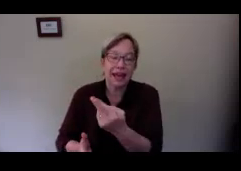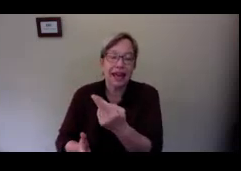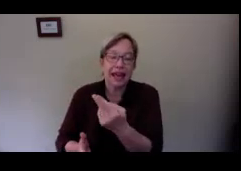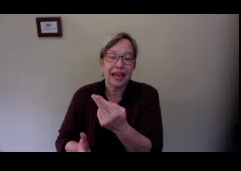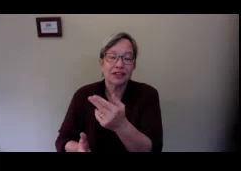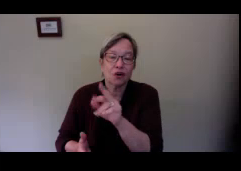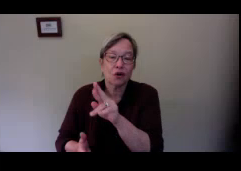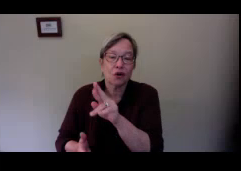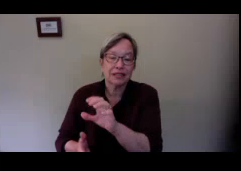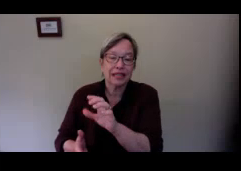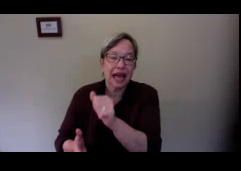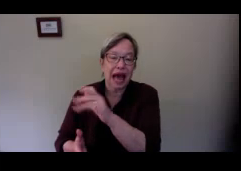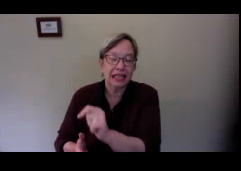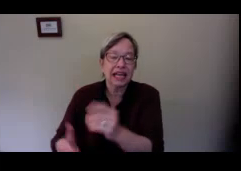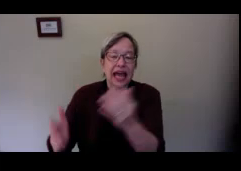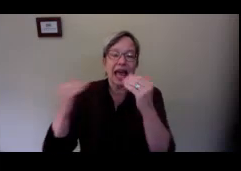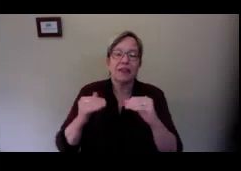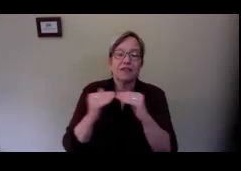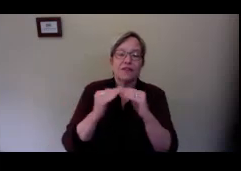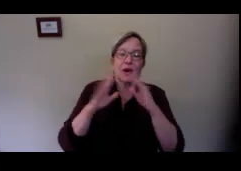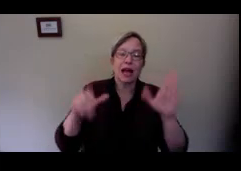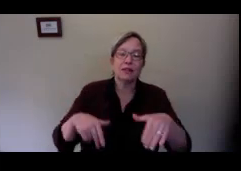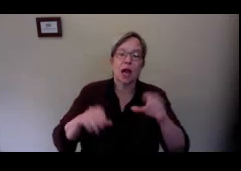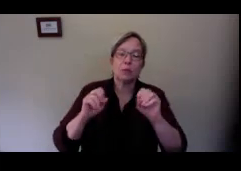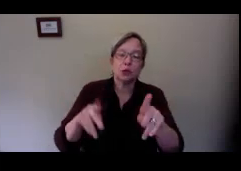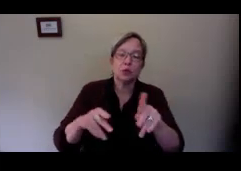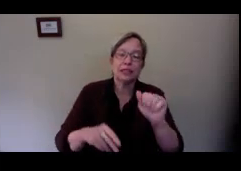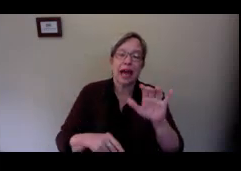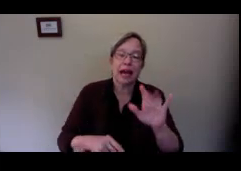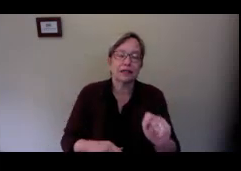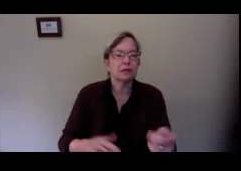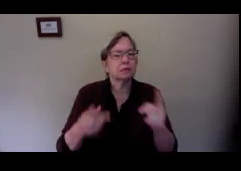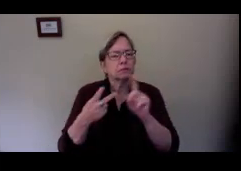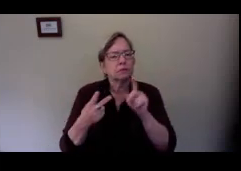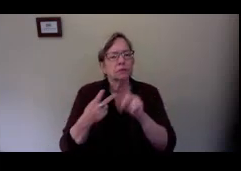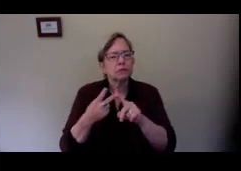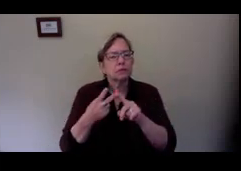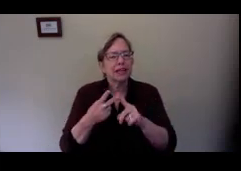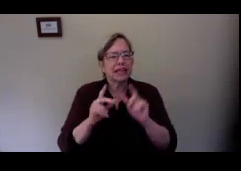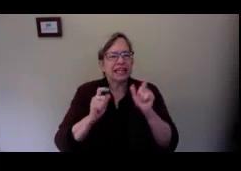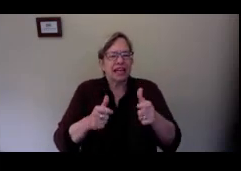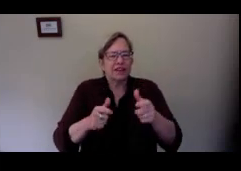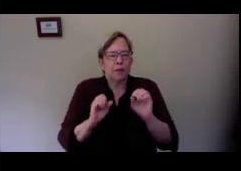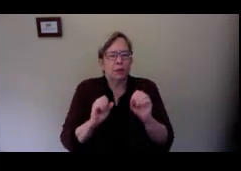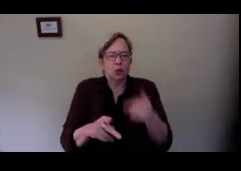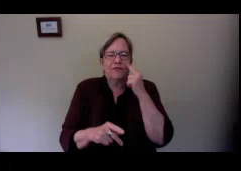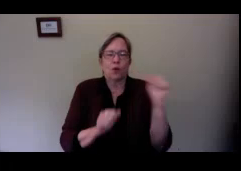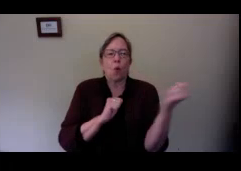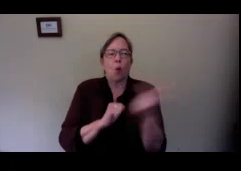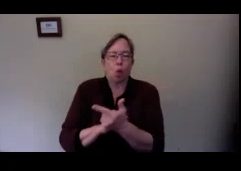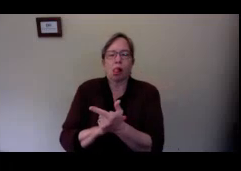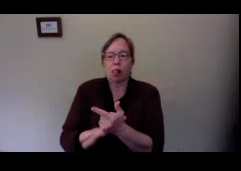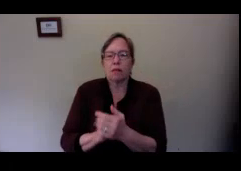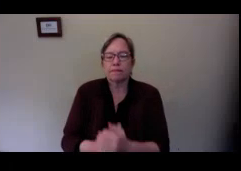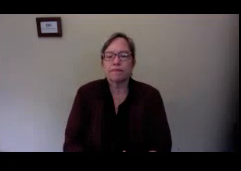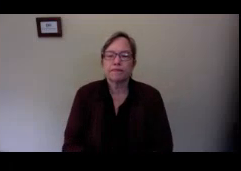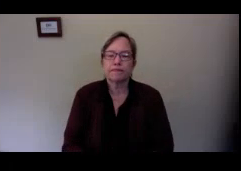Fair Educational Opportunities Act. The second part of our mission is to promote equal opportunity for all in Pennsylvania.